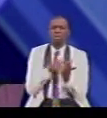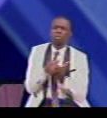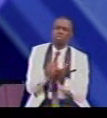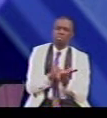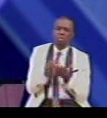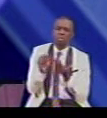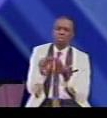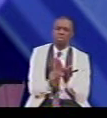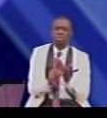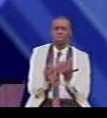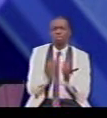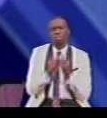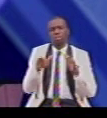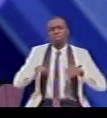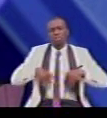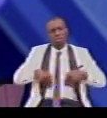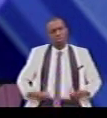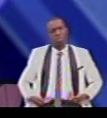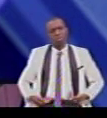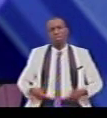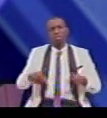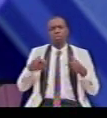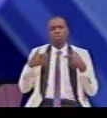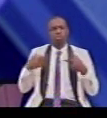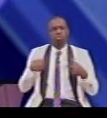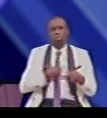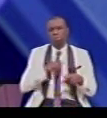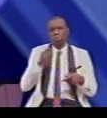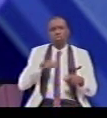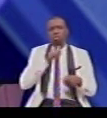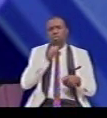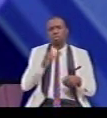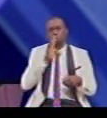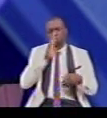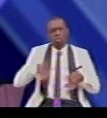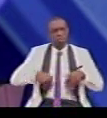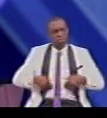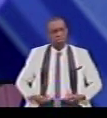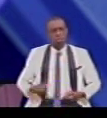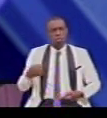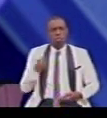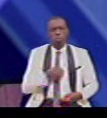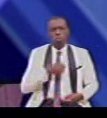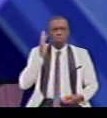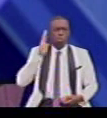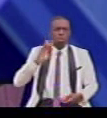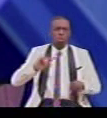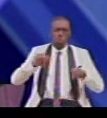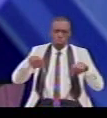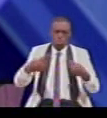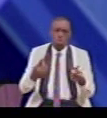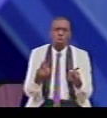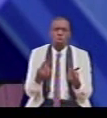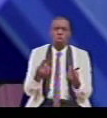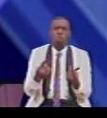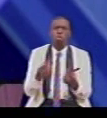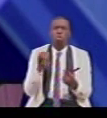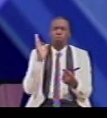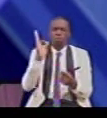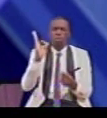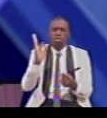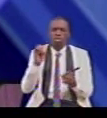we cannot afford to be tired we may have to go sometimes in pains